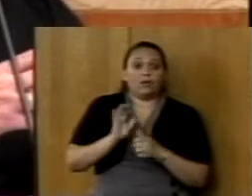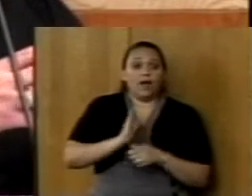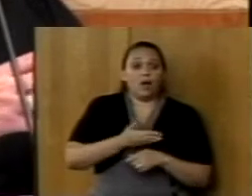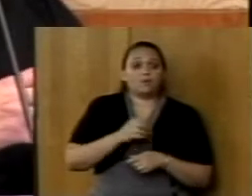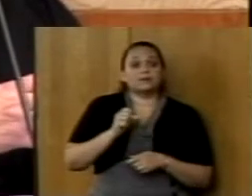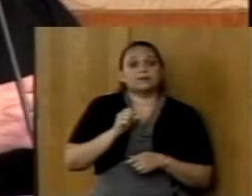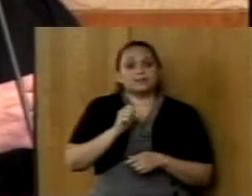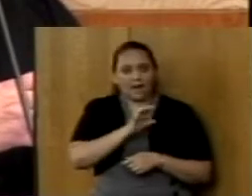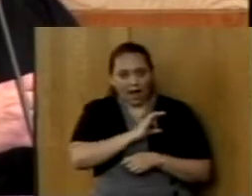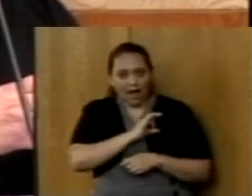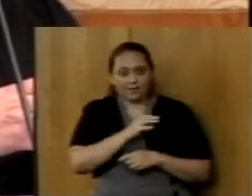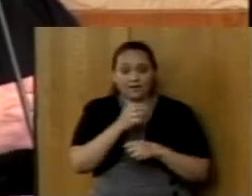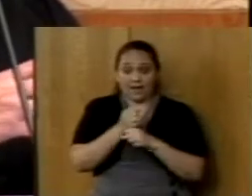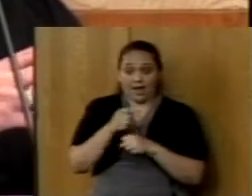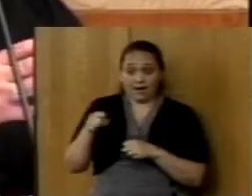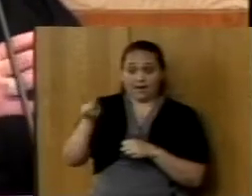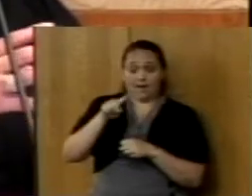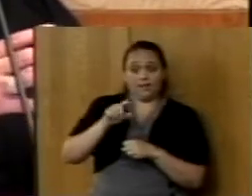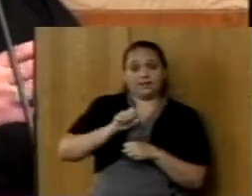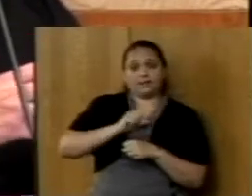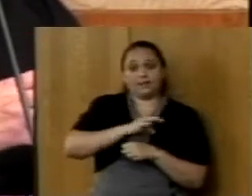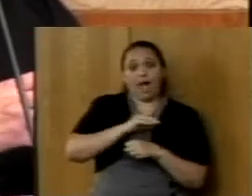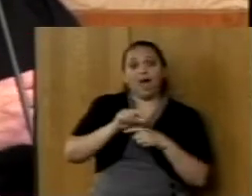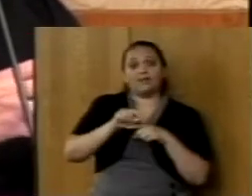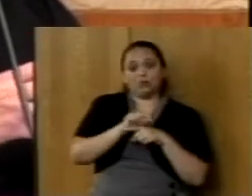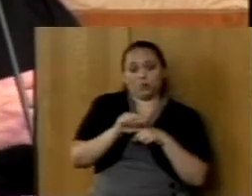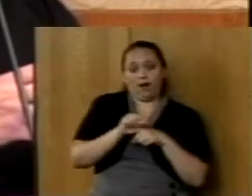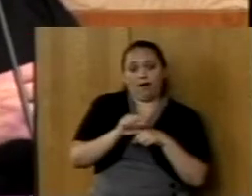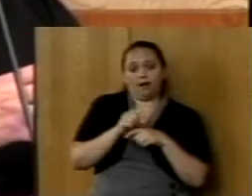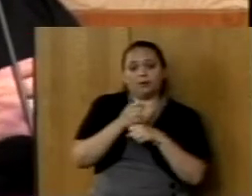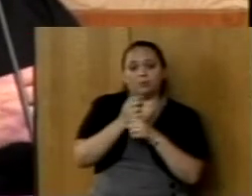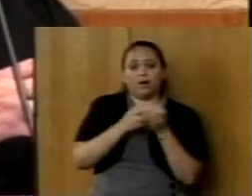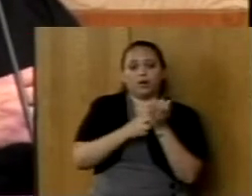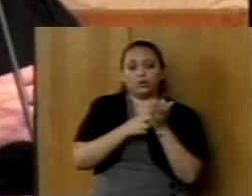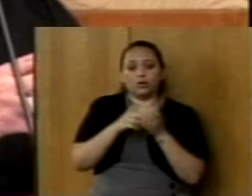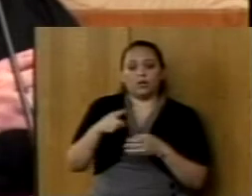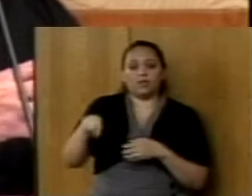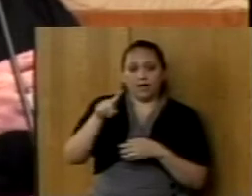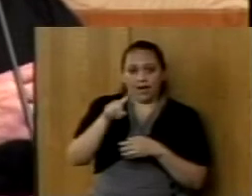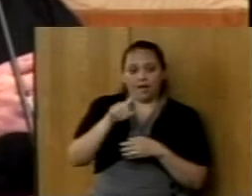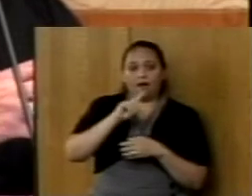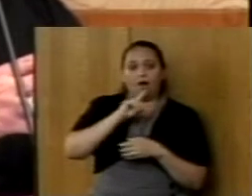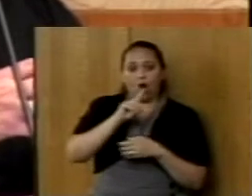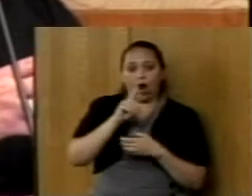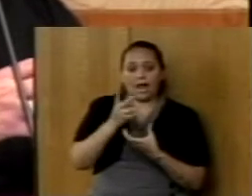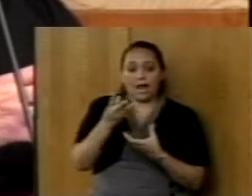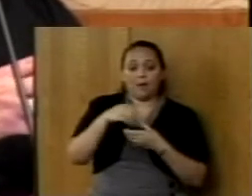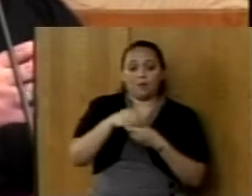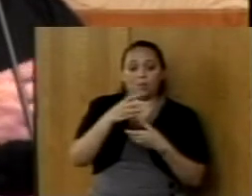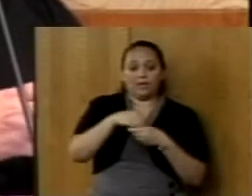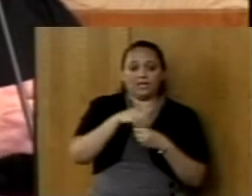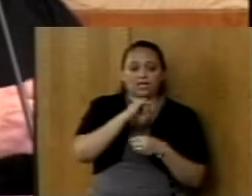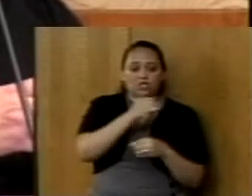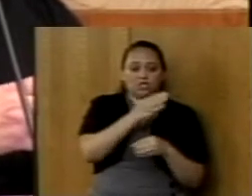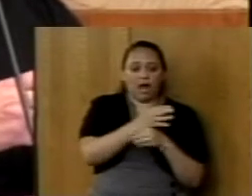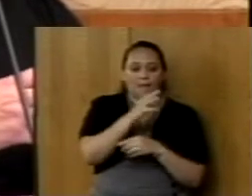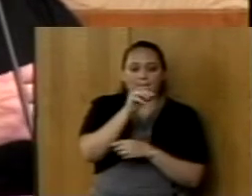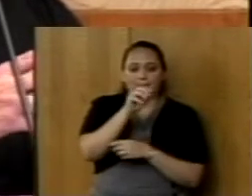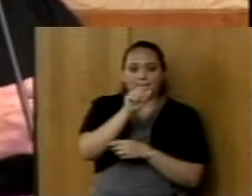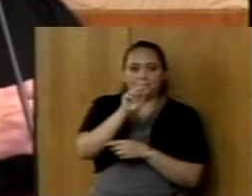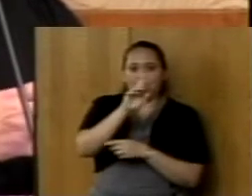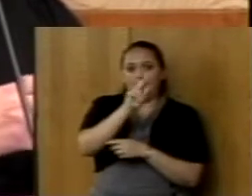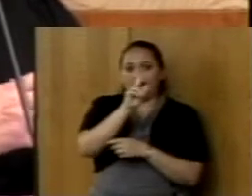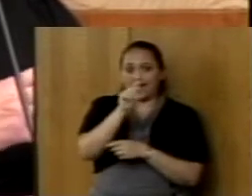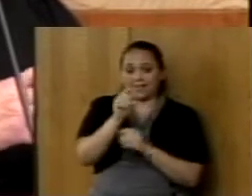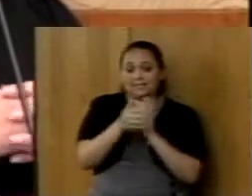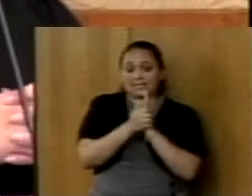staff, get our staff trained, and make sure that they are implementing the job market skills that